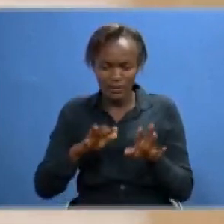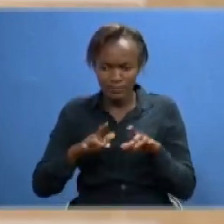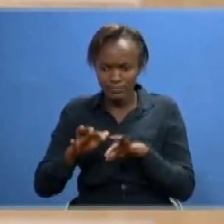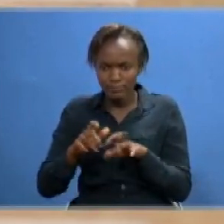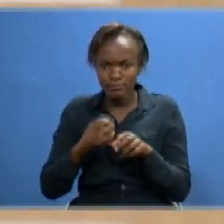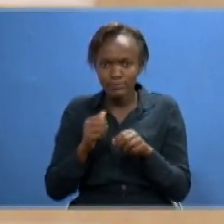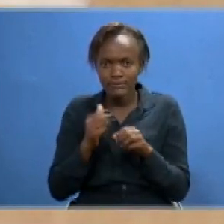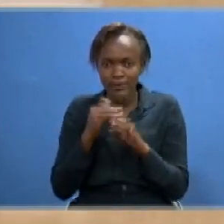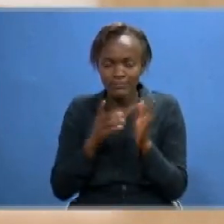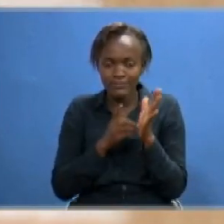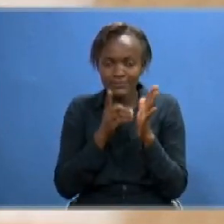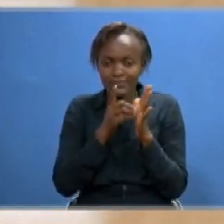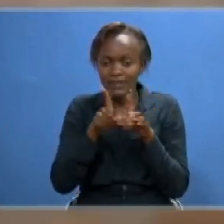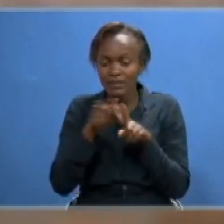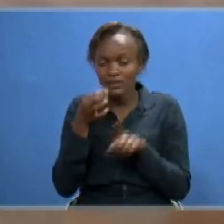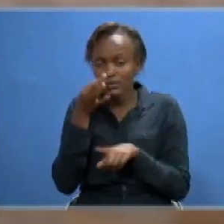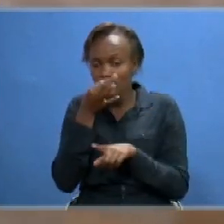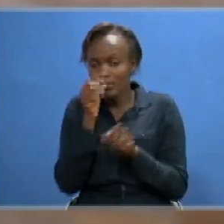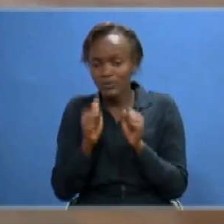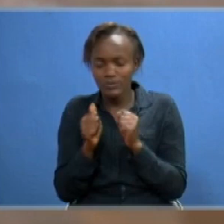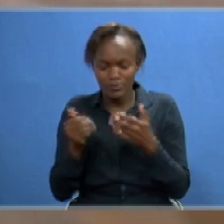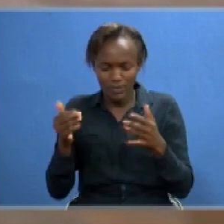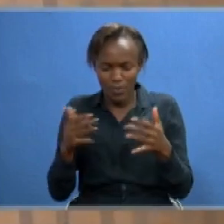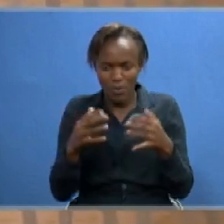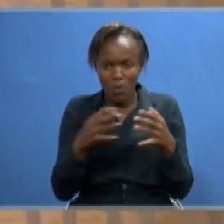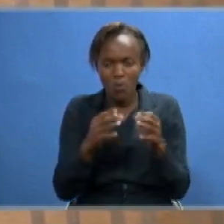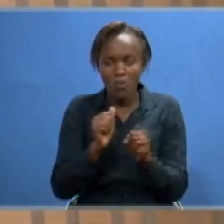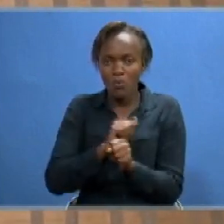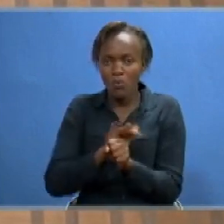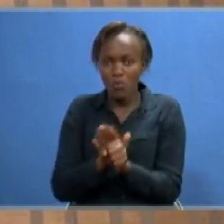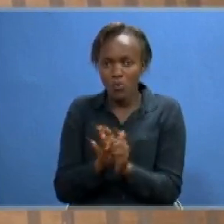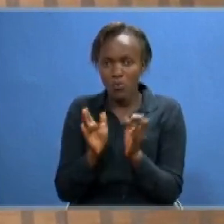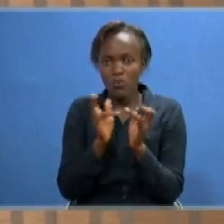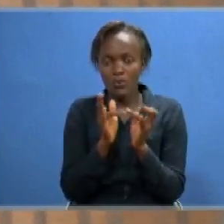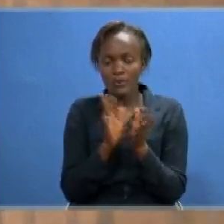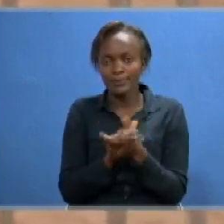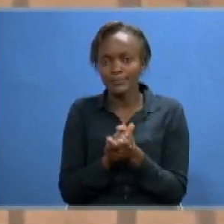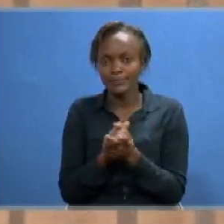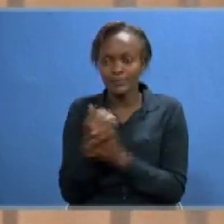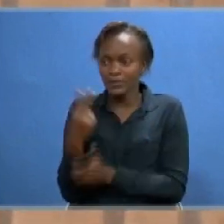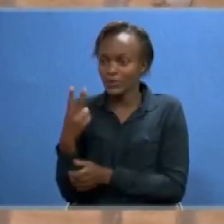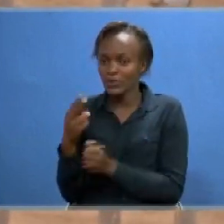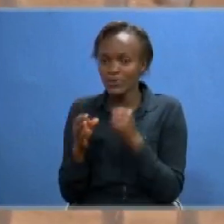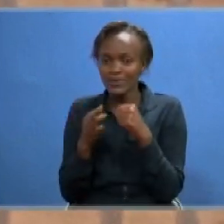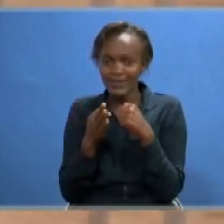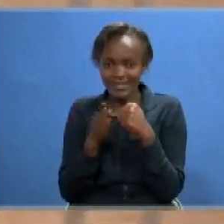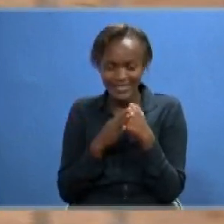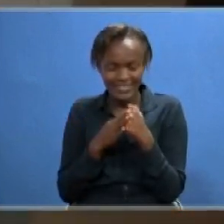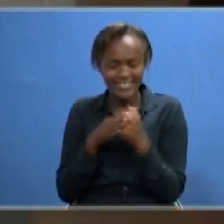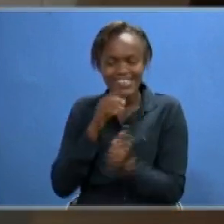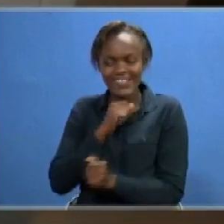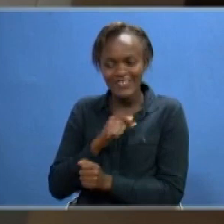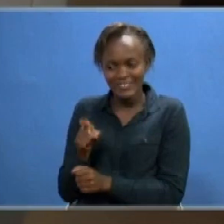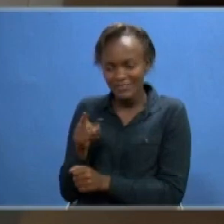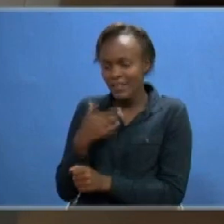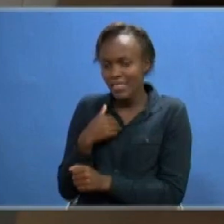develop improved nasal swabs used in collection of COVID-19 samples. The 28-year-old had a light bulb moment